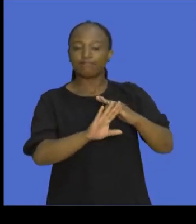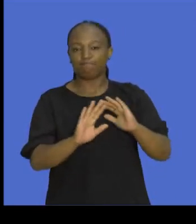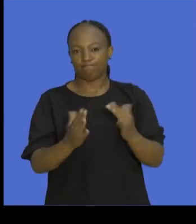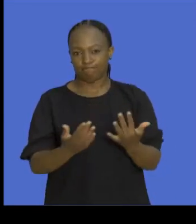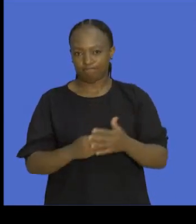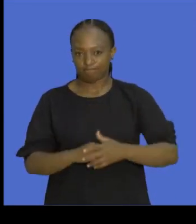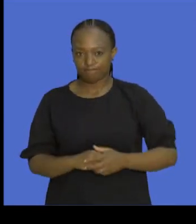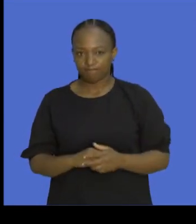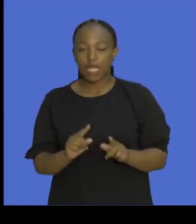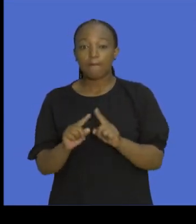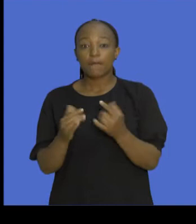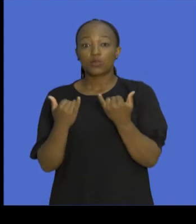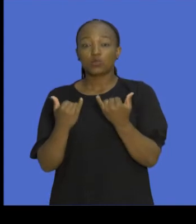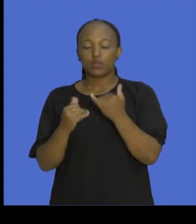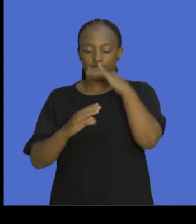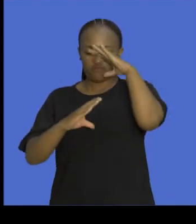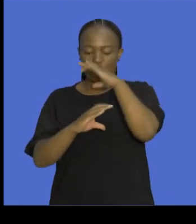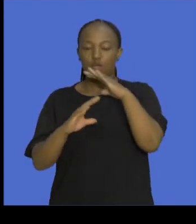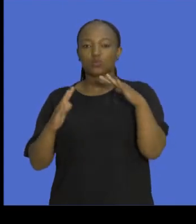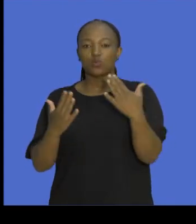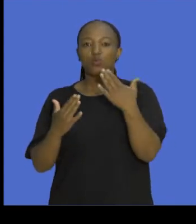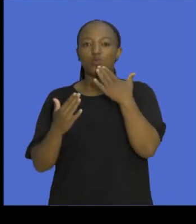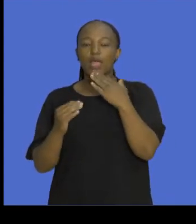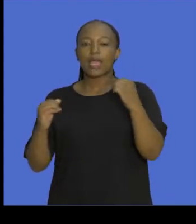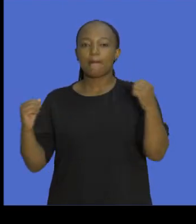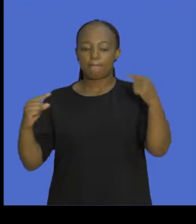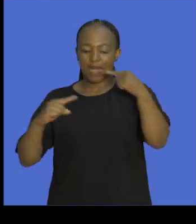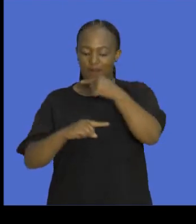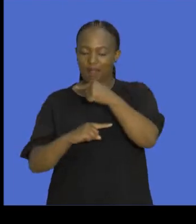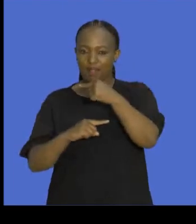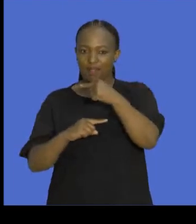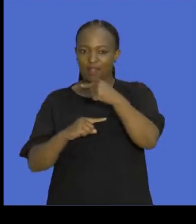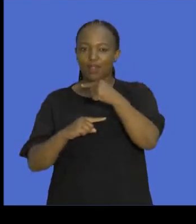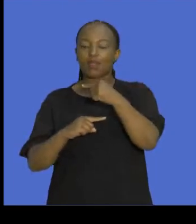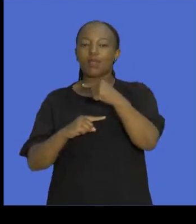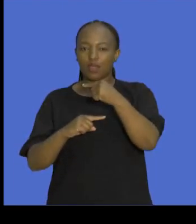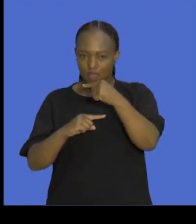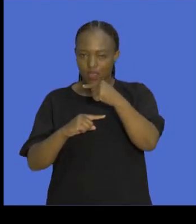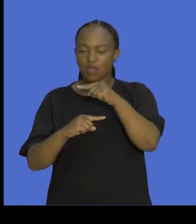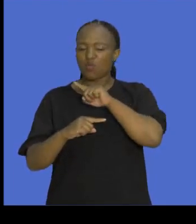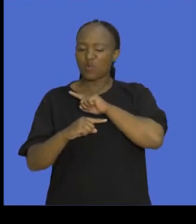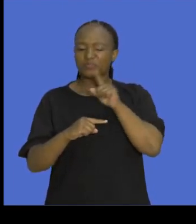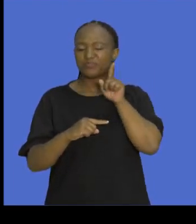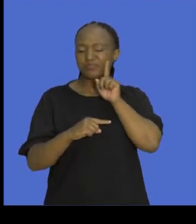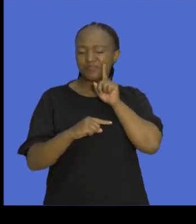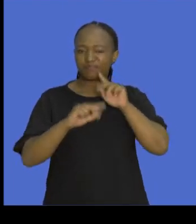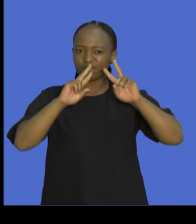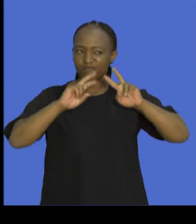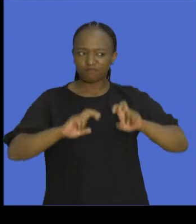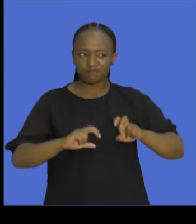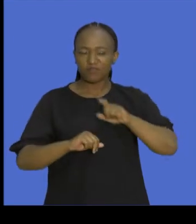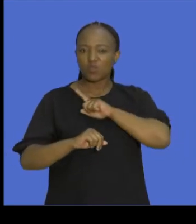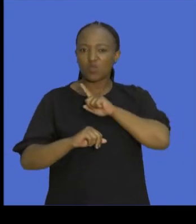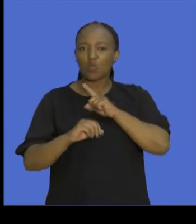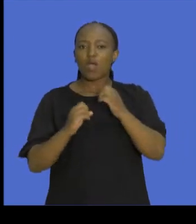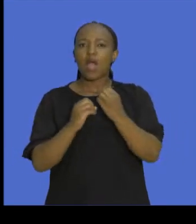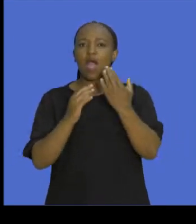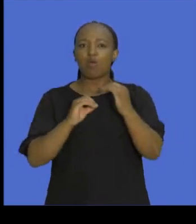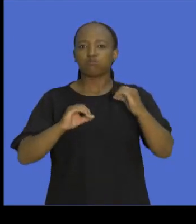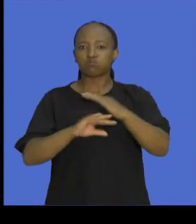our focus will be on the parallel circuit. We would want to investigate how that affects the magnitude of